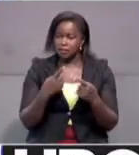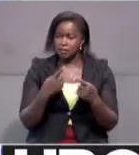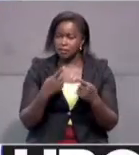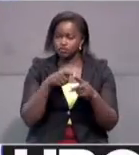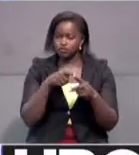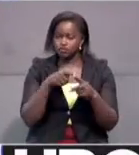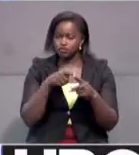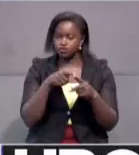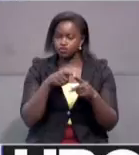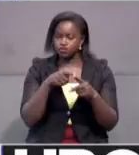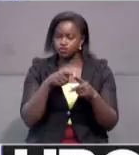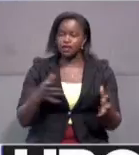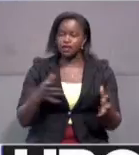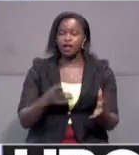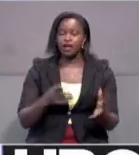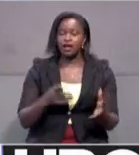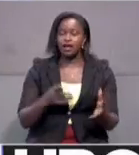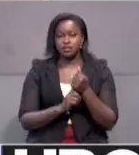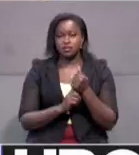achievements: